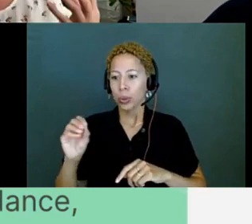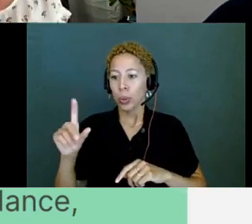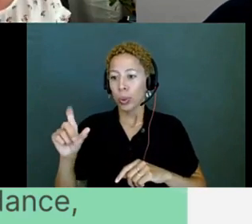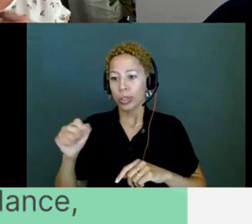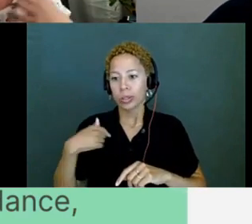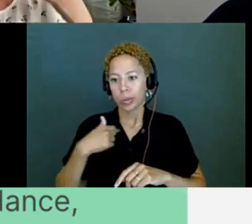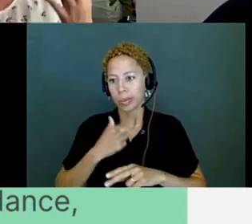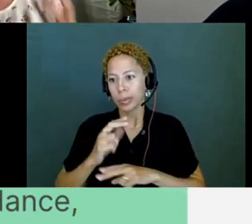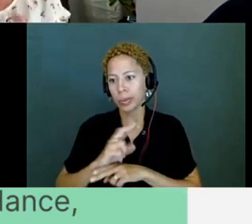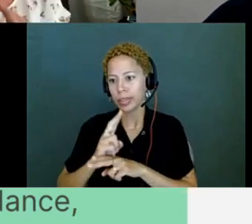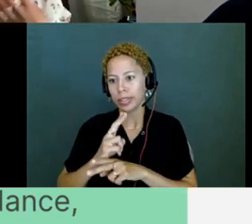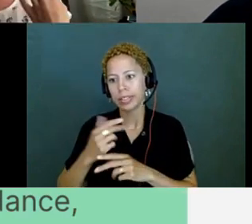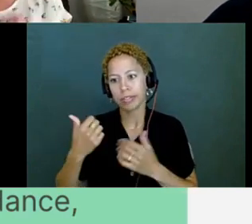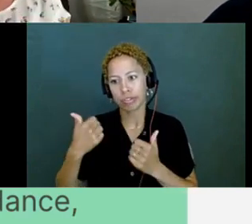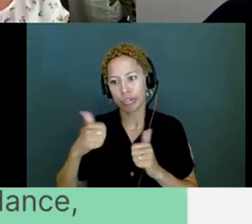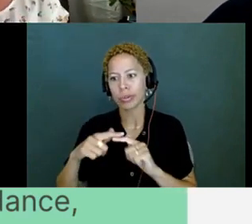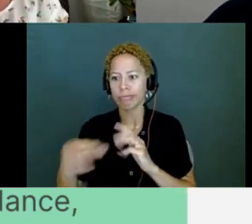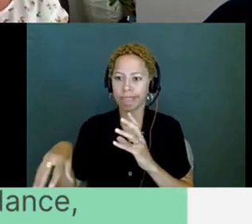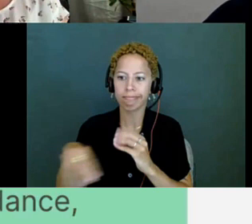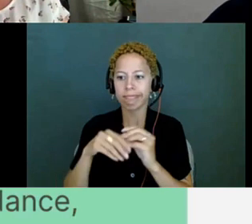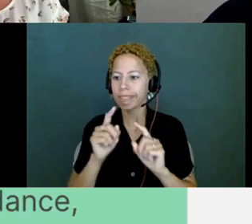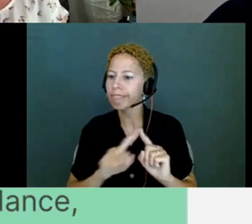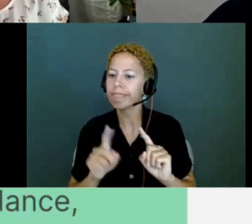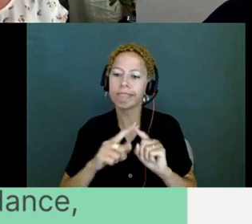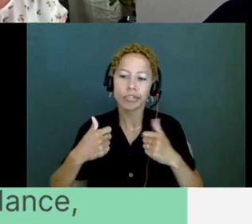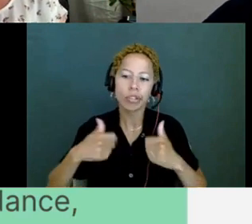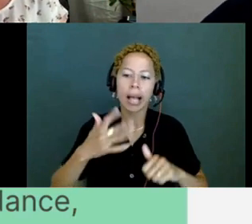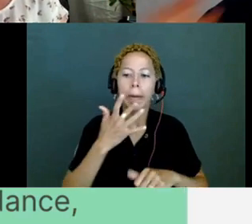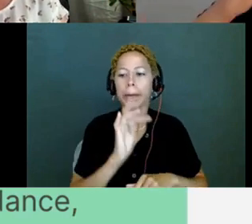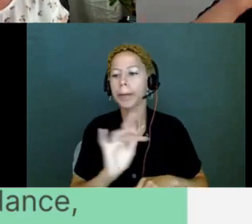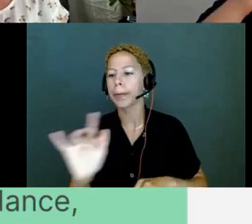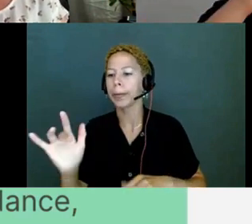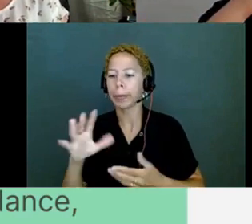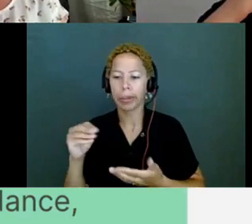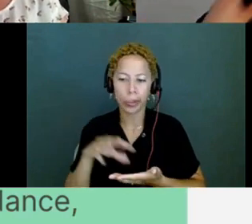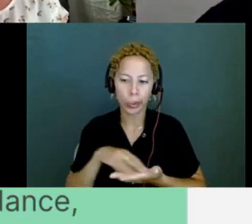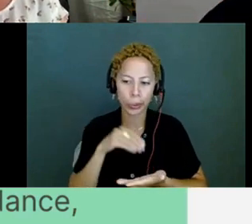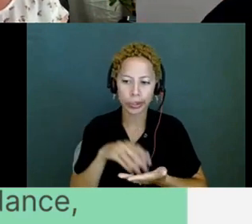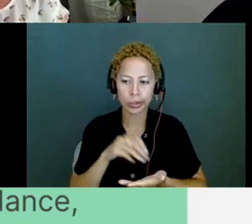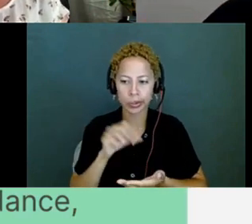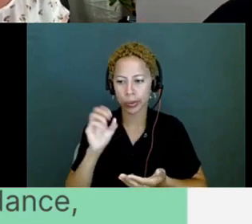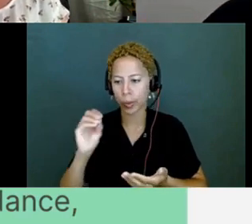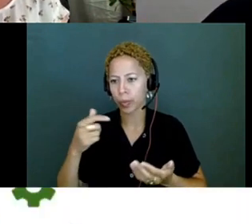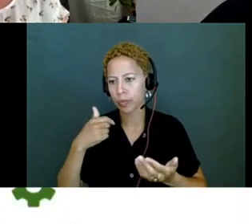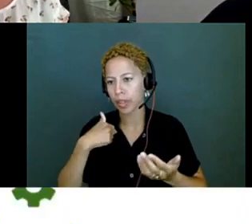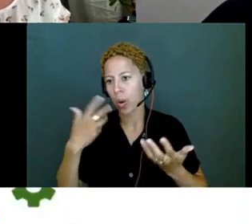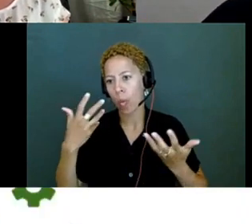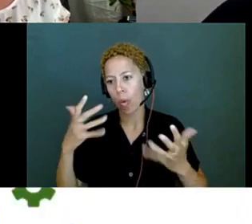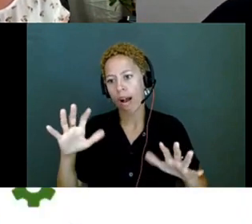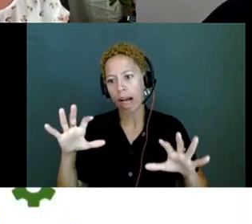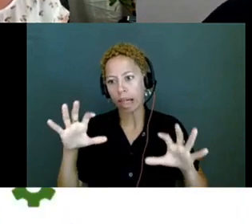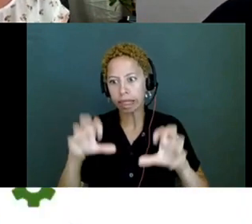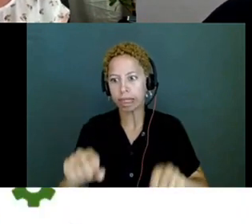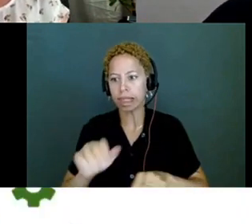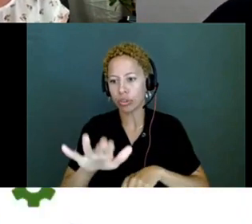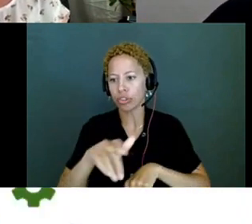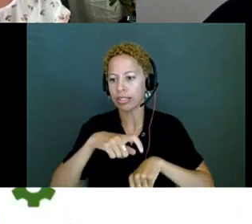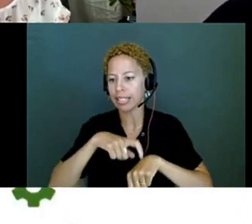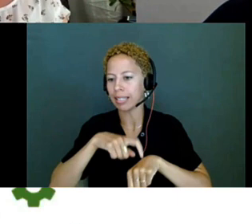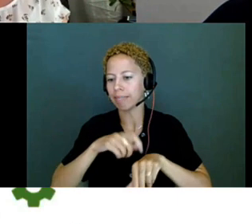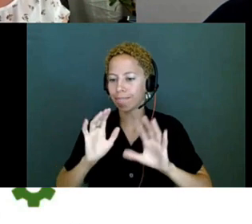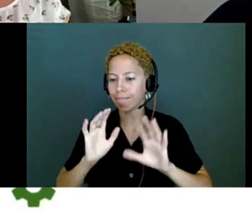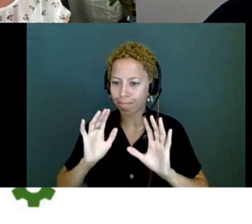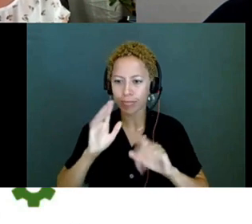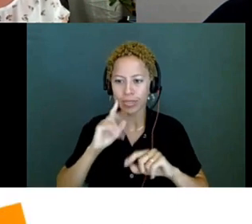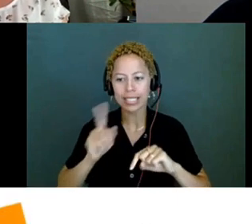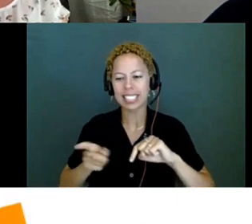We are just building it in. We are trying different things and learning about it as well. So I don't want to take up too much of your time. I'm going to